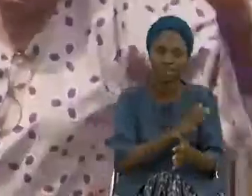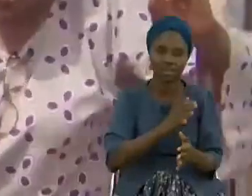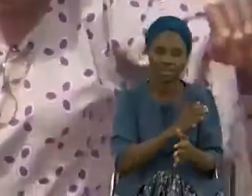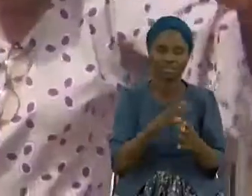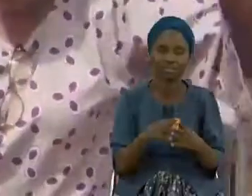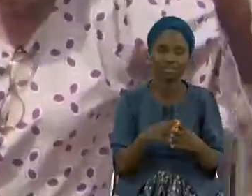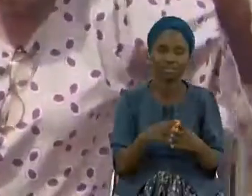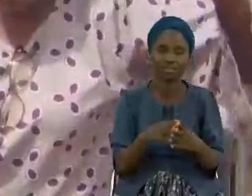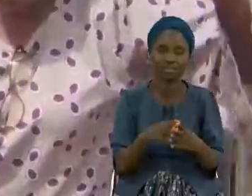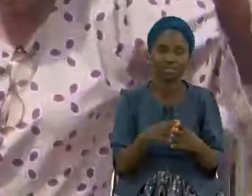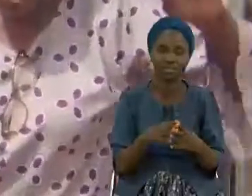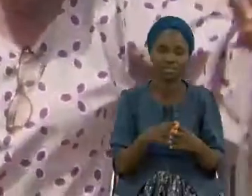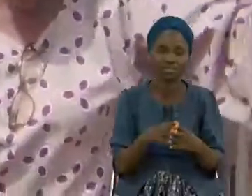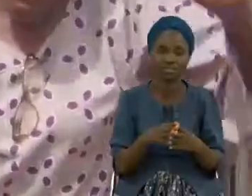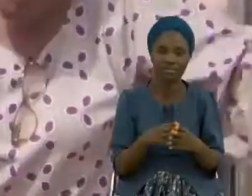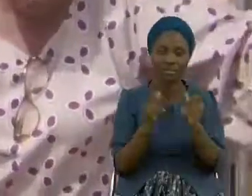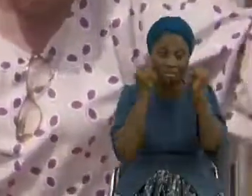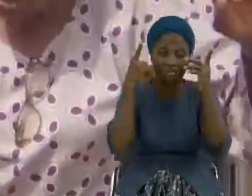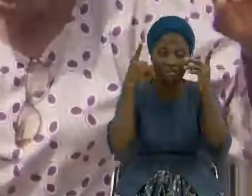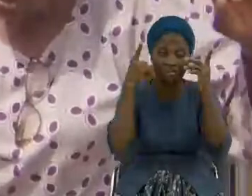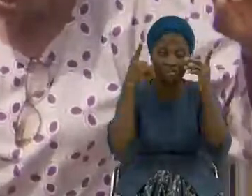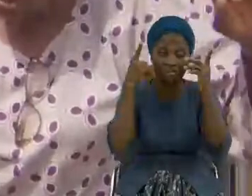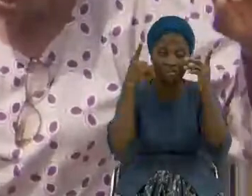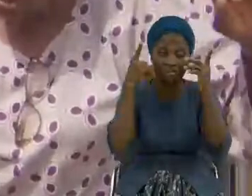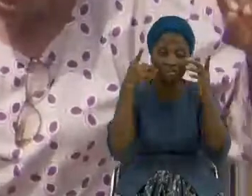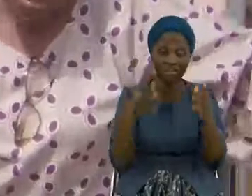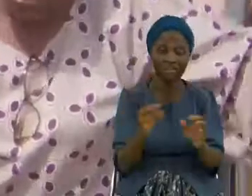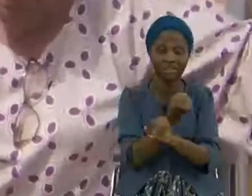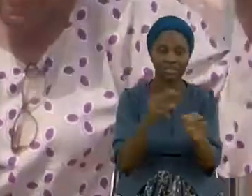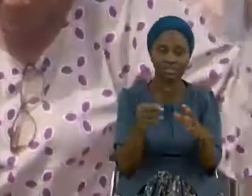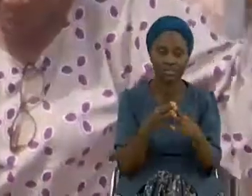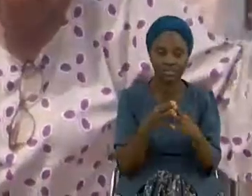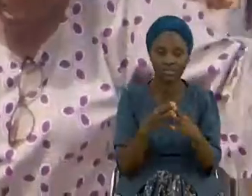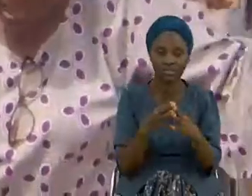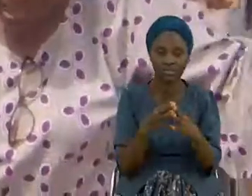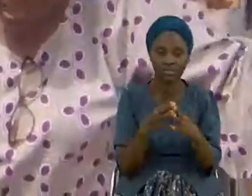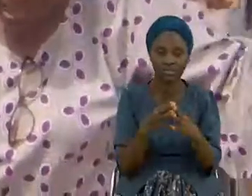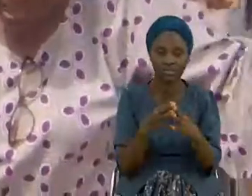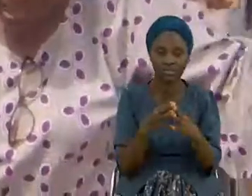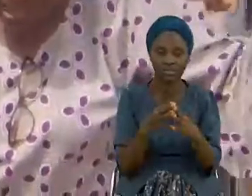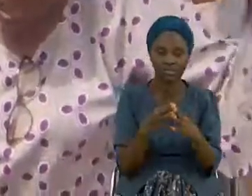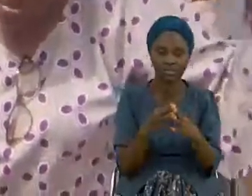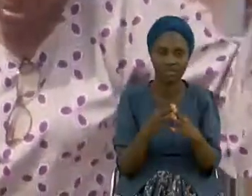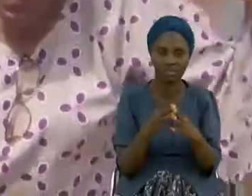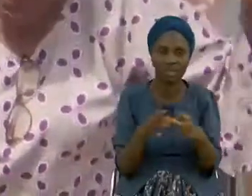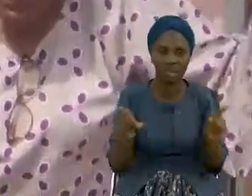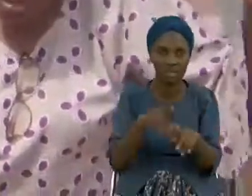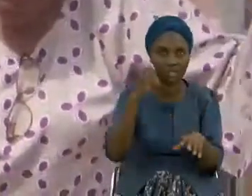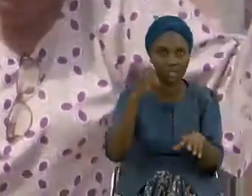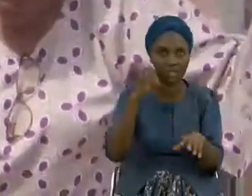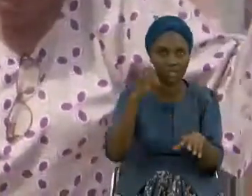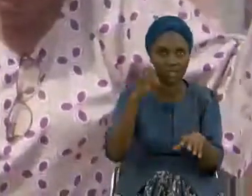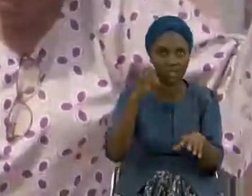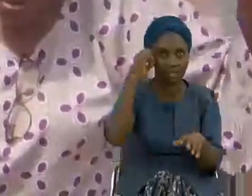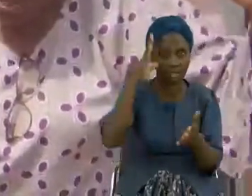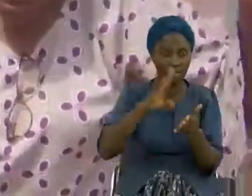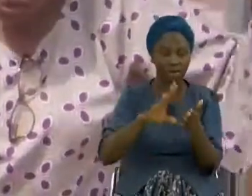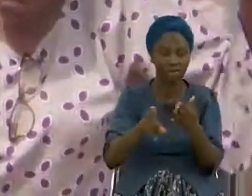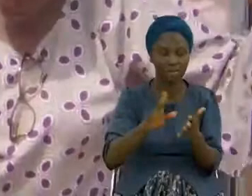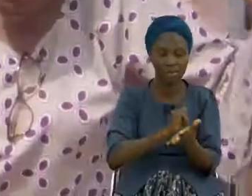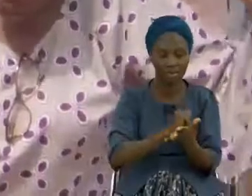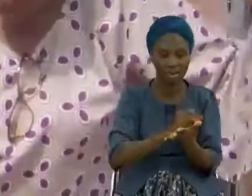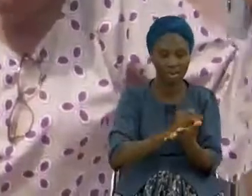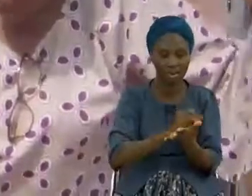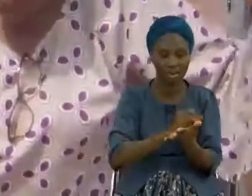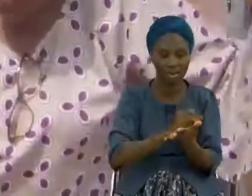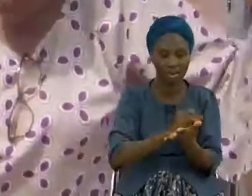of salvation as he pardons you cleanses you toss your